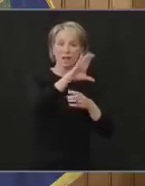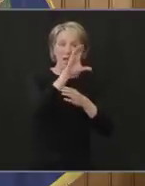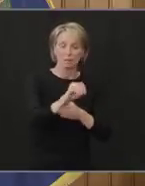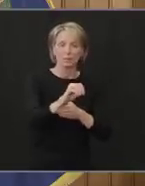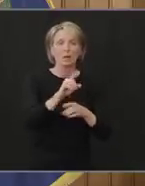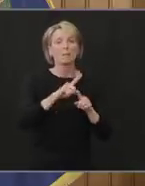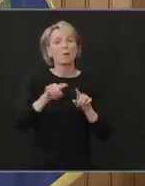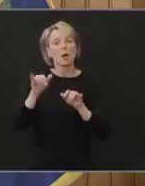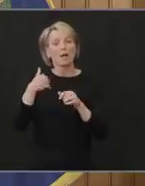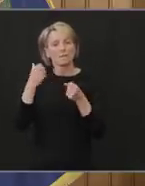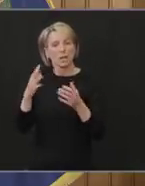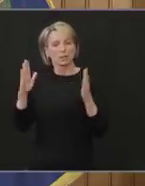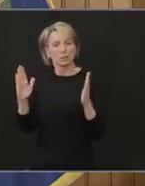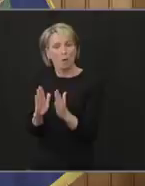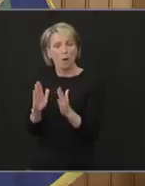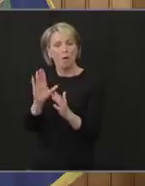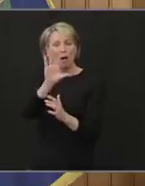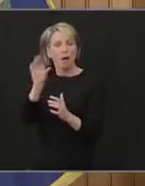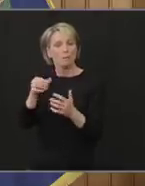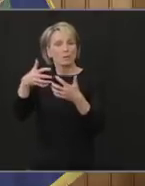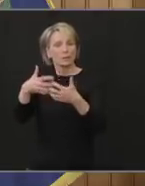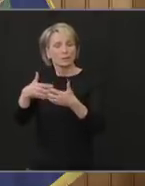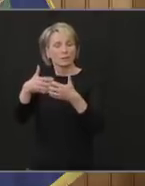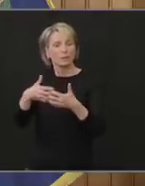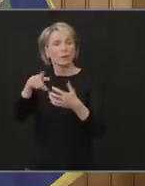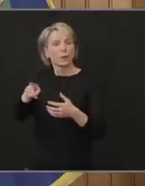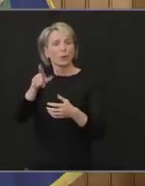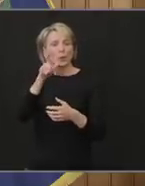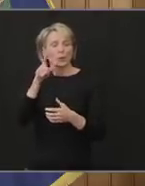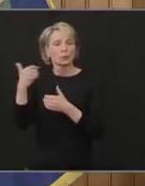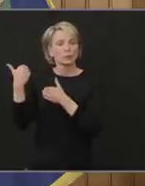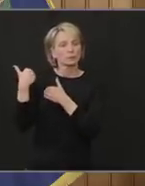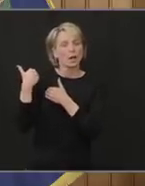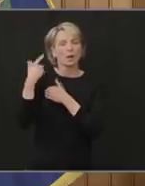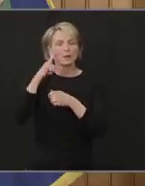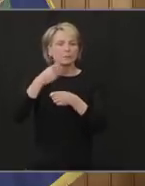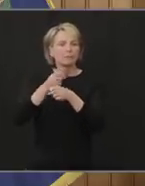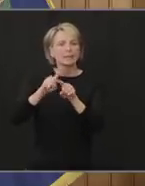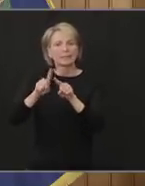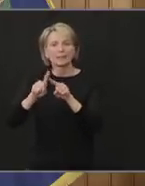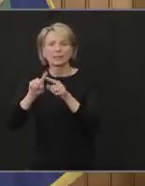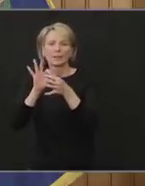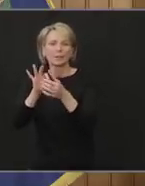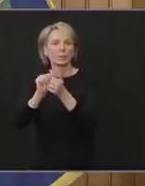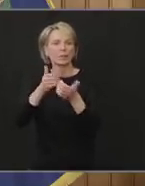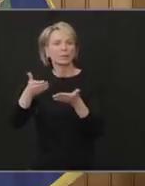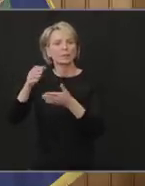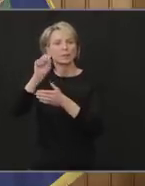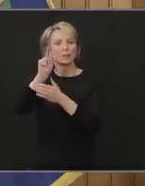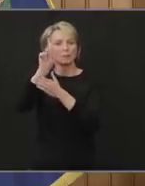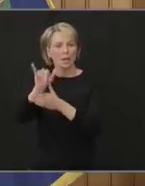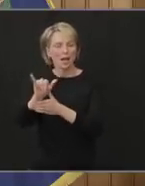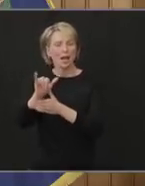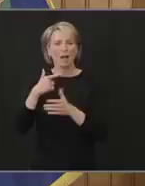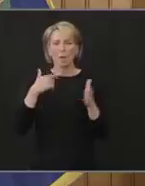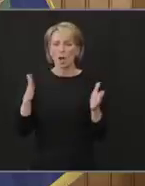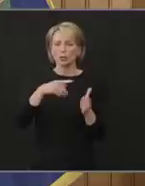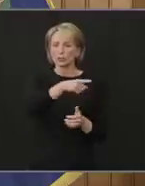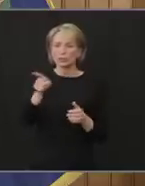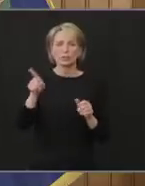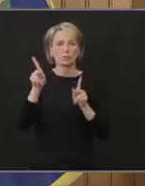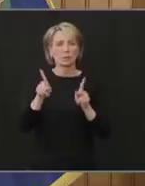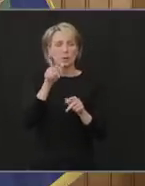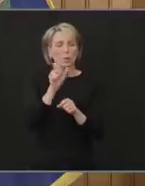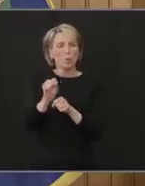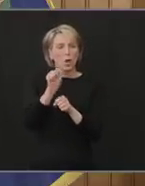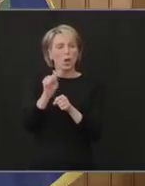smaller factories that are part of the supply chain there. It is so important that you self-diagnose, and if there's any